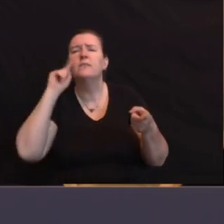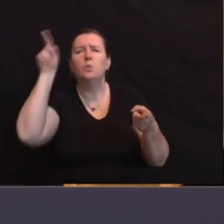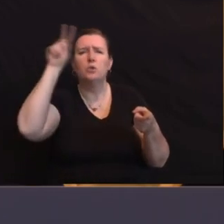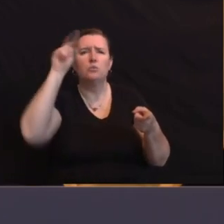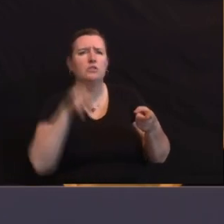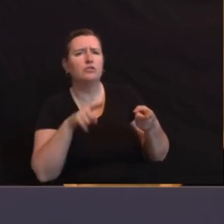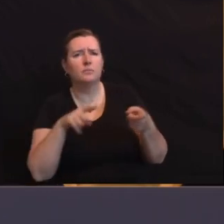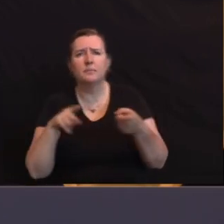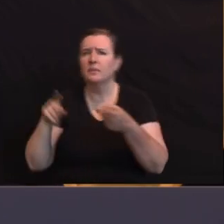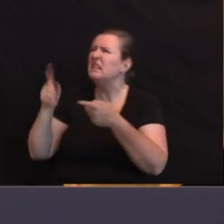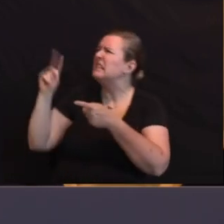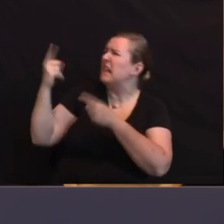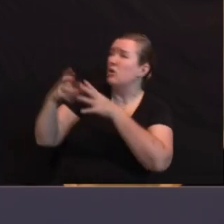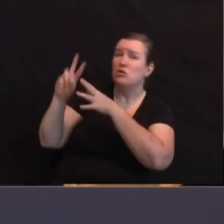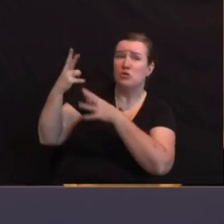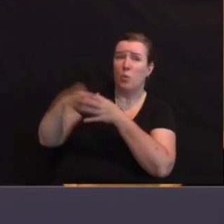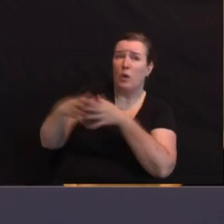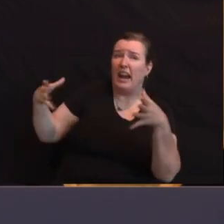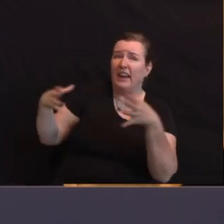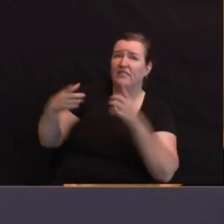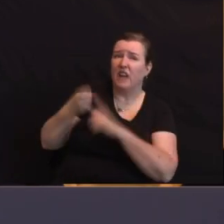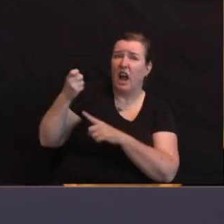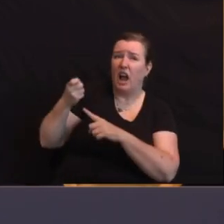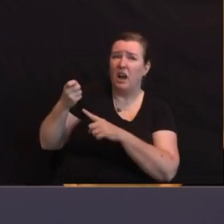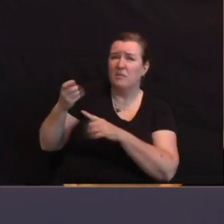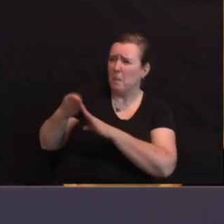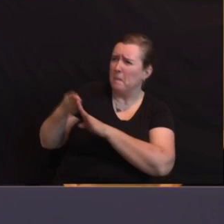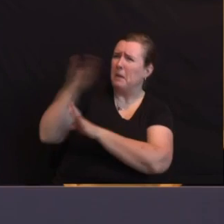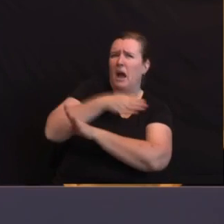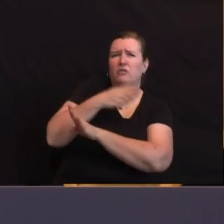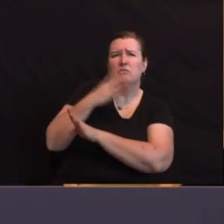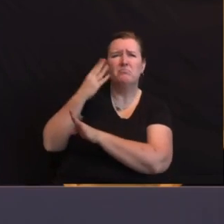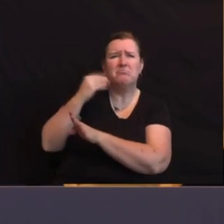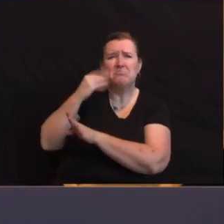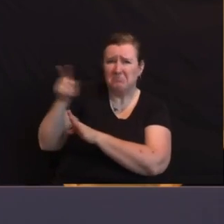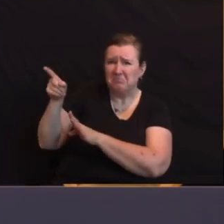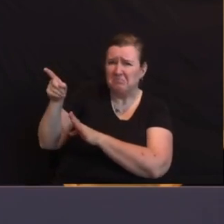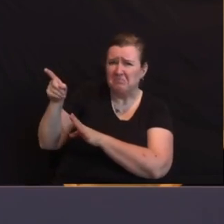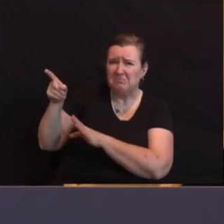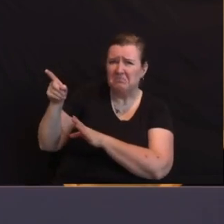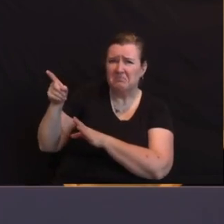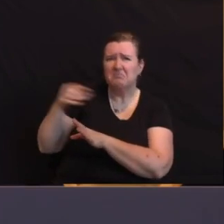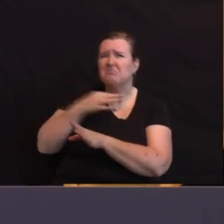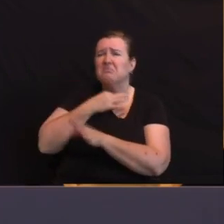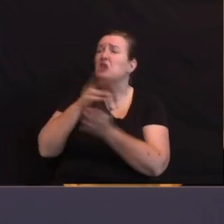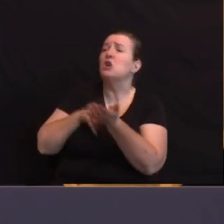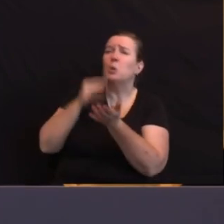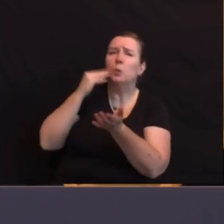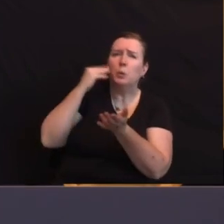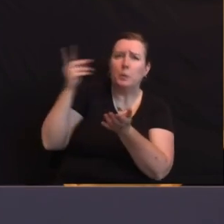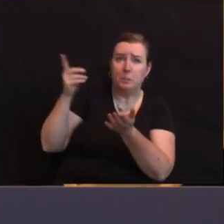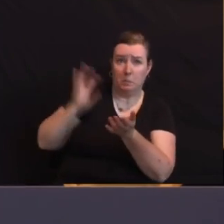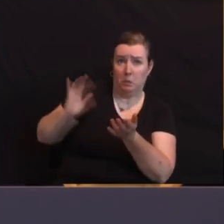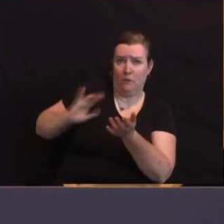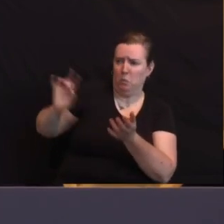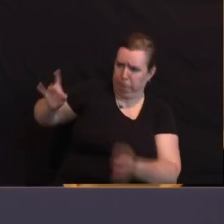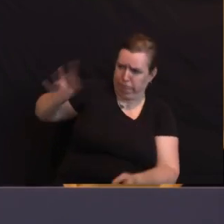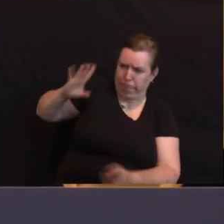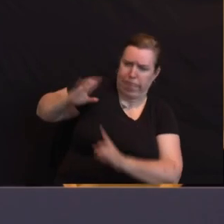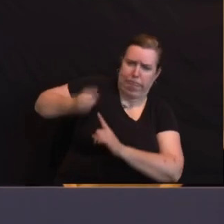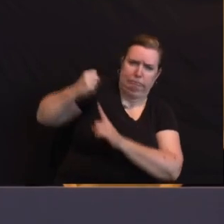prior experience. What specifically is being done to make sure nursing homes do not become the COVID clusters they were before? And